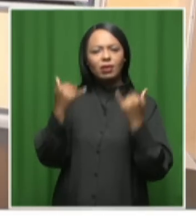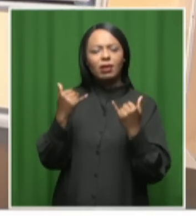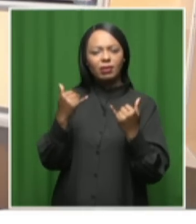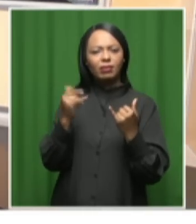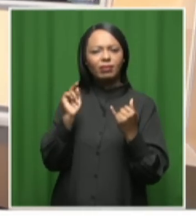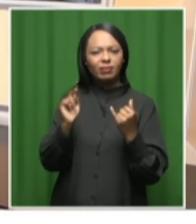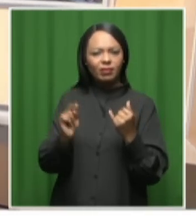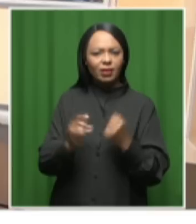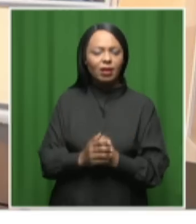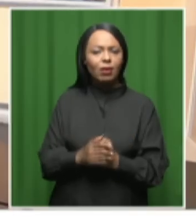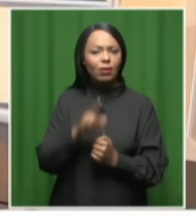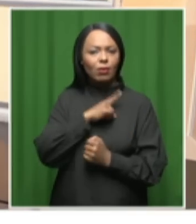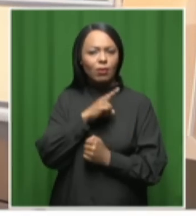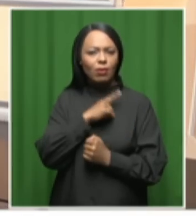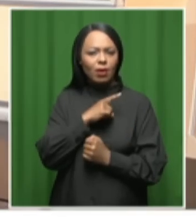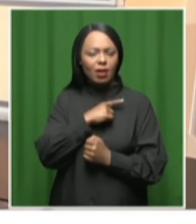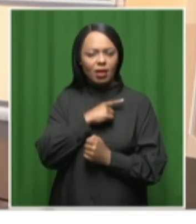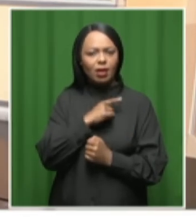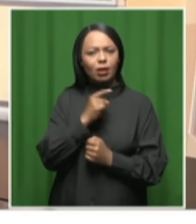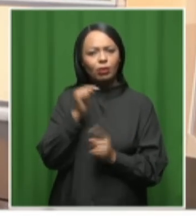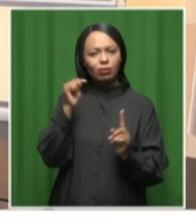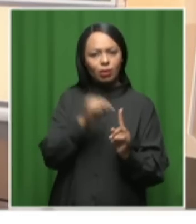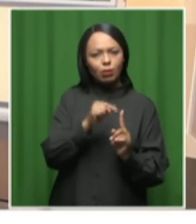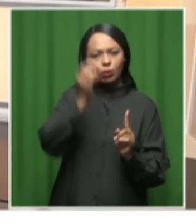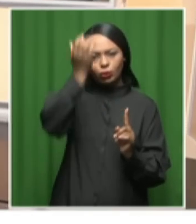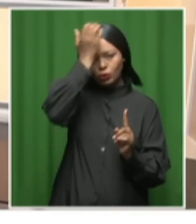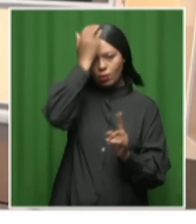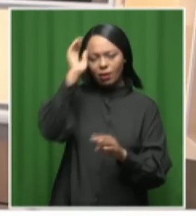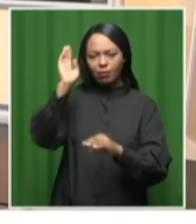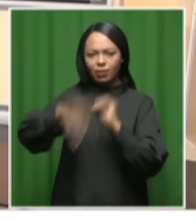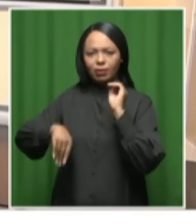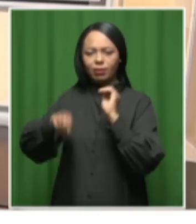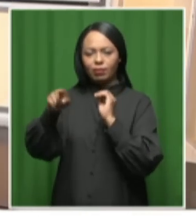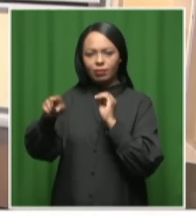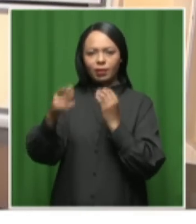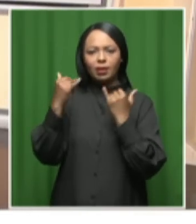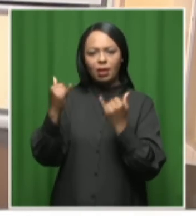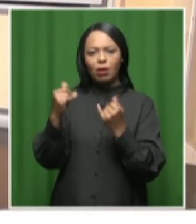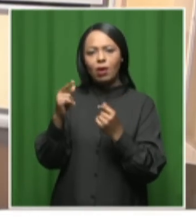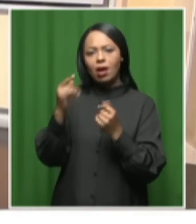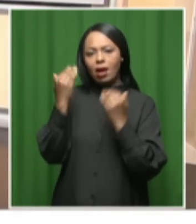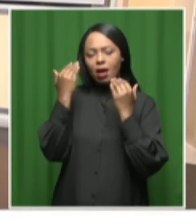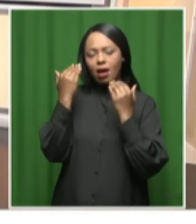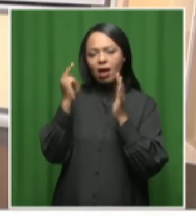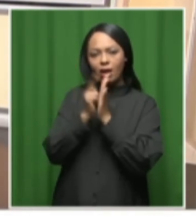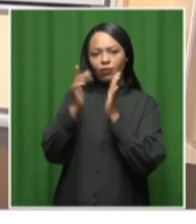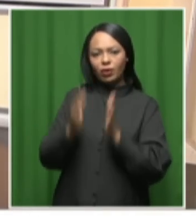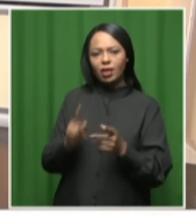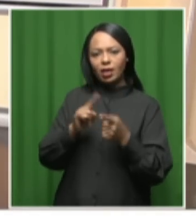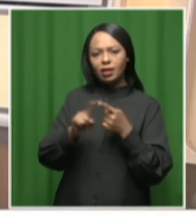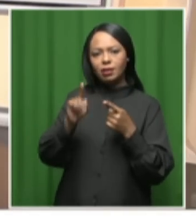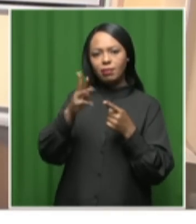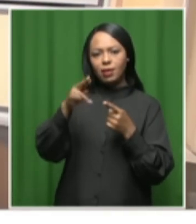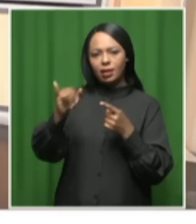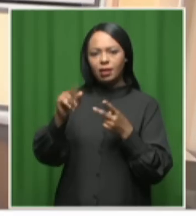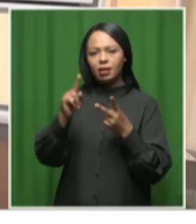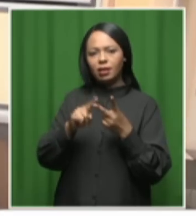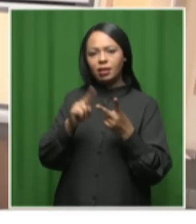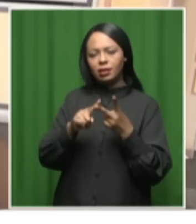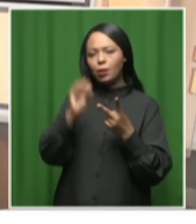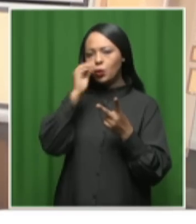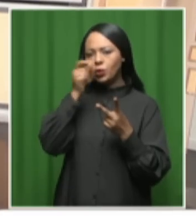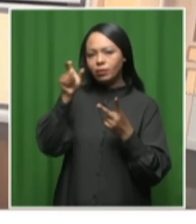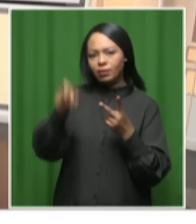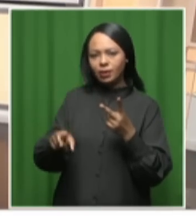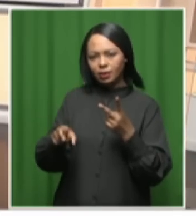is the fact that Zuma has accused Advocate Downer and journalist Karyn Maughan of leaking his medical information.